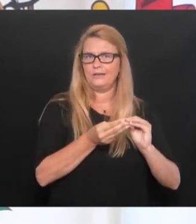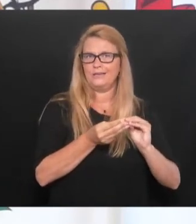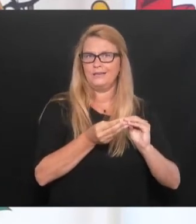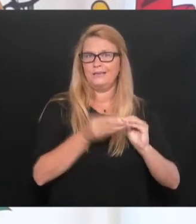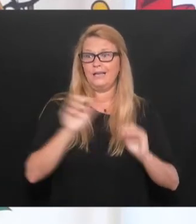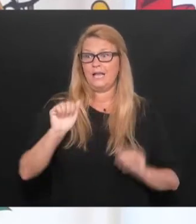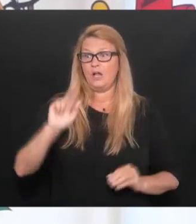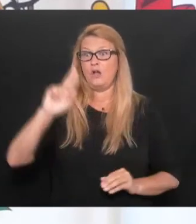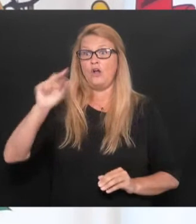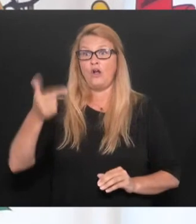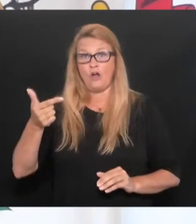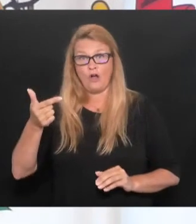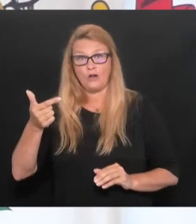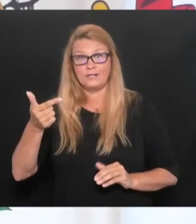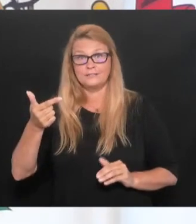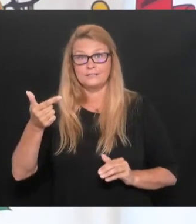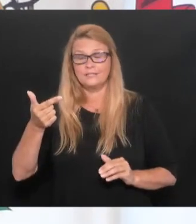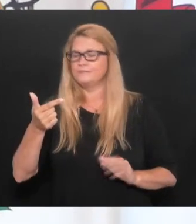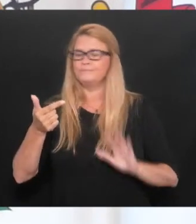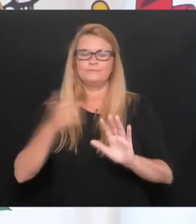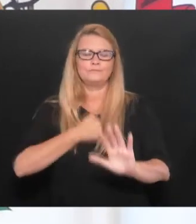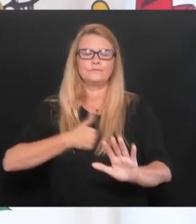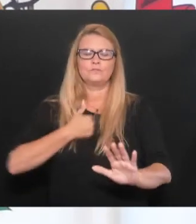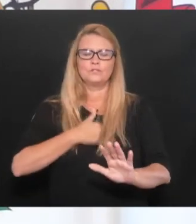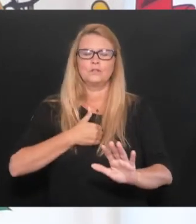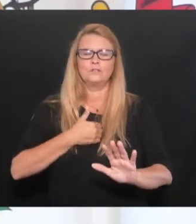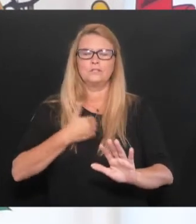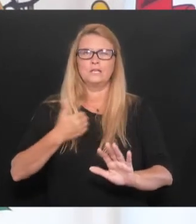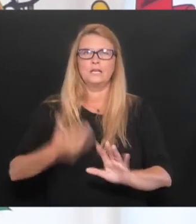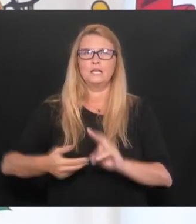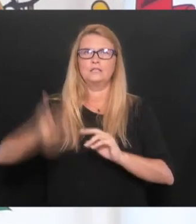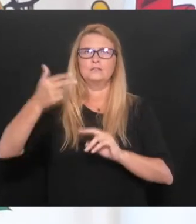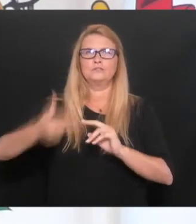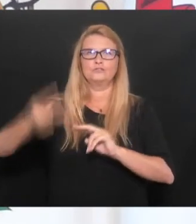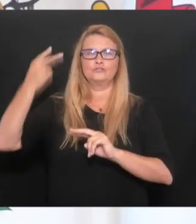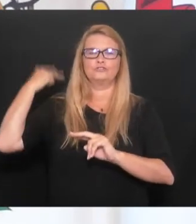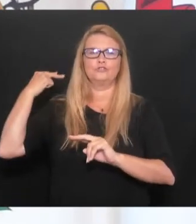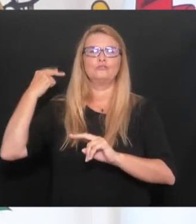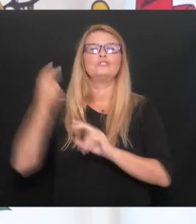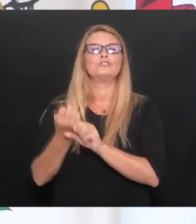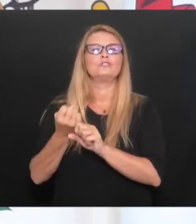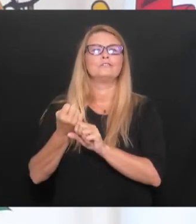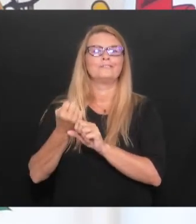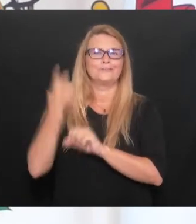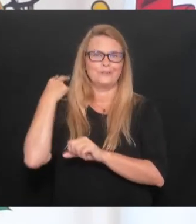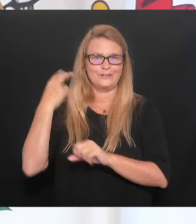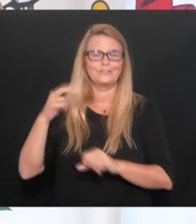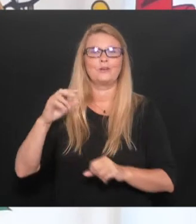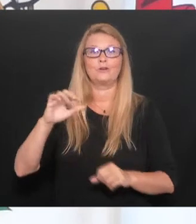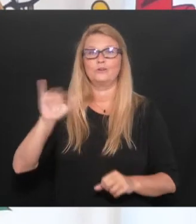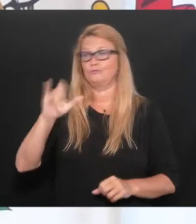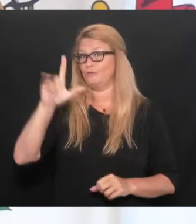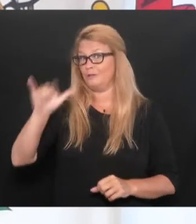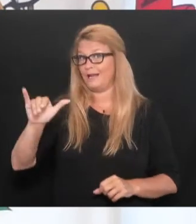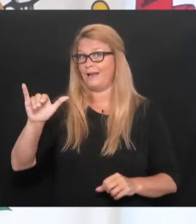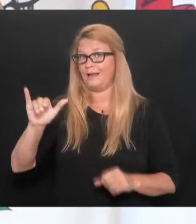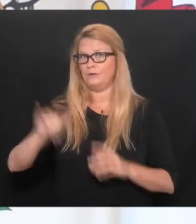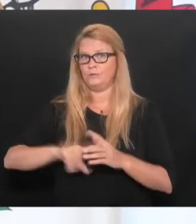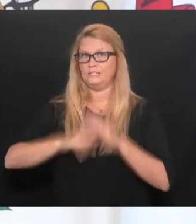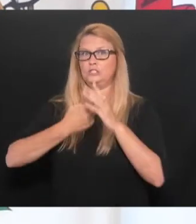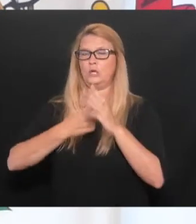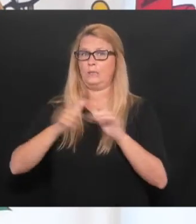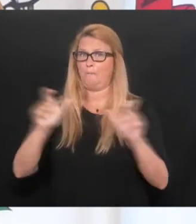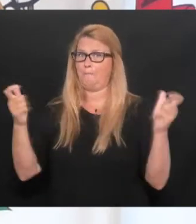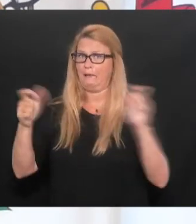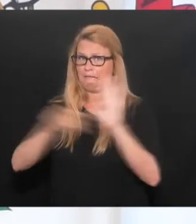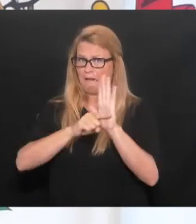August followed, and then, I'm sorry, maybe that was July before last, but we started off with a tremendously